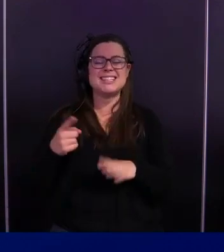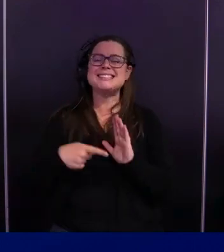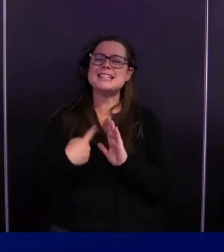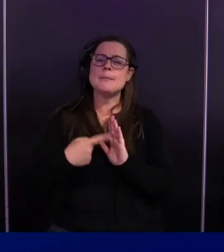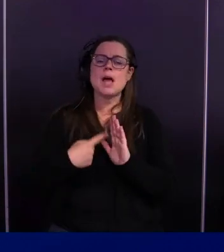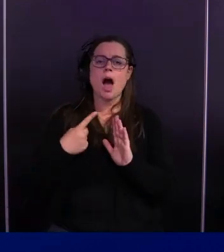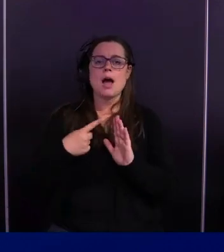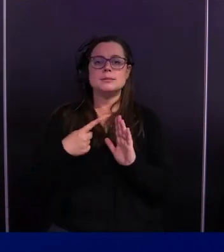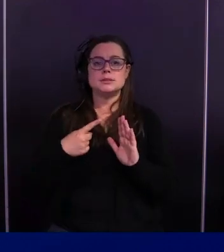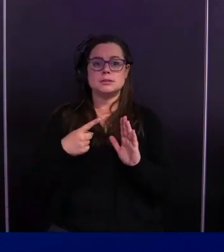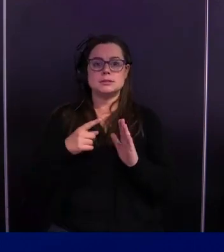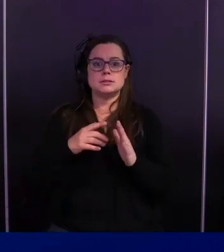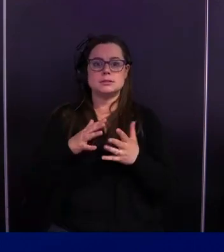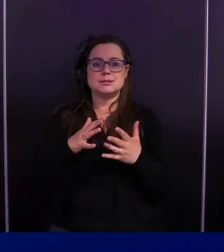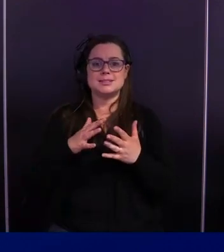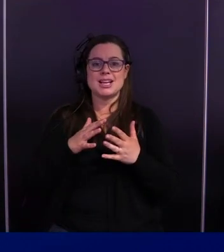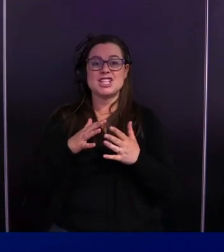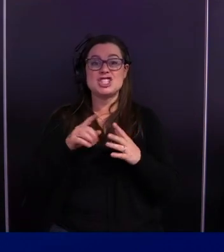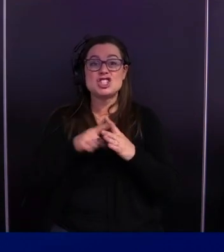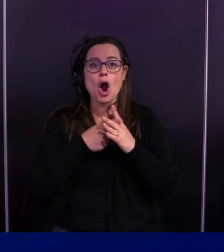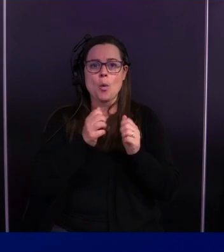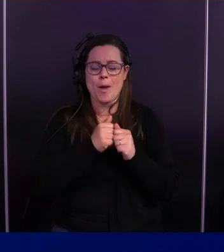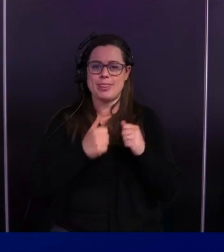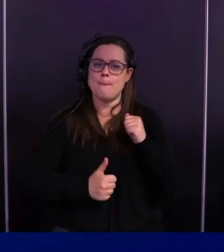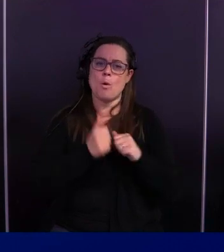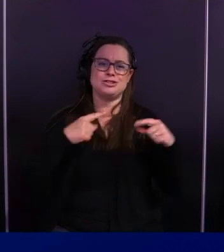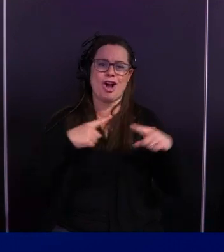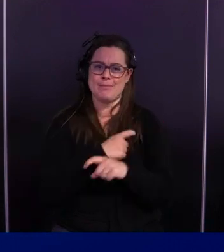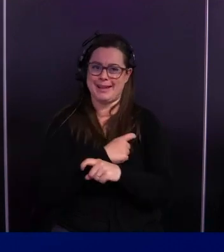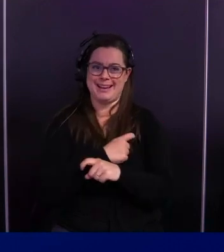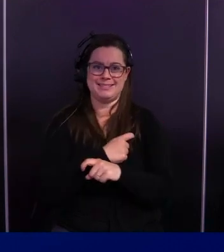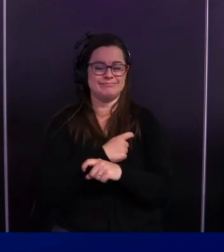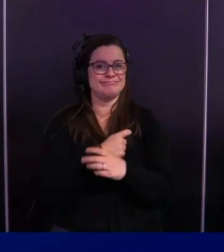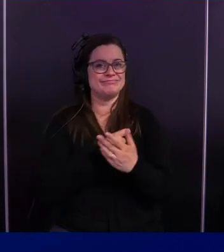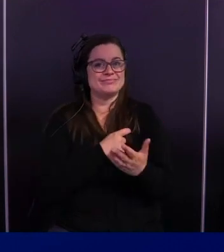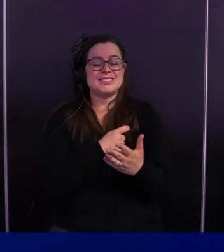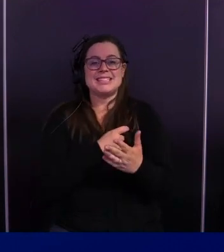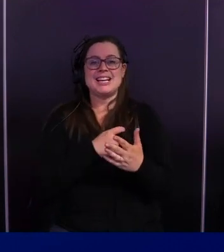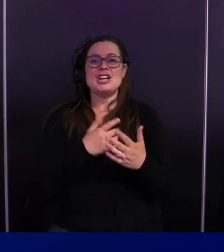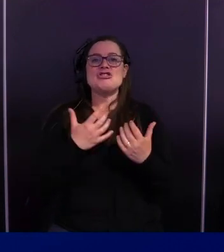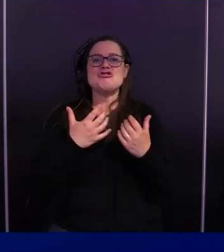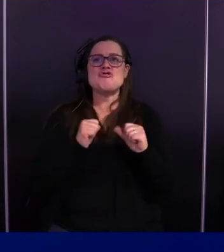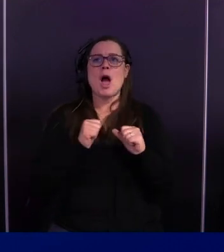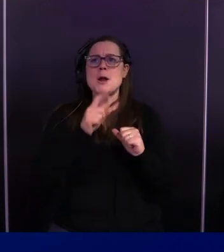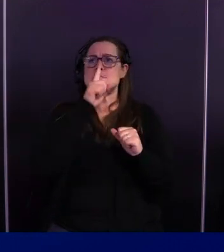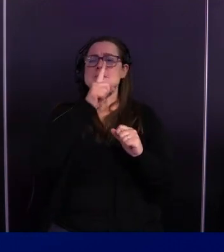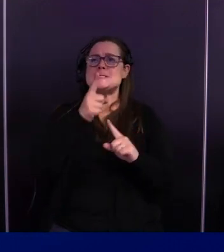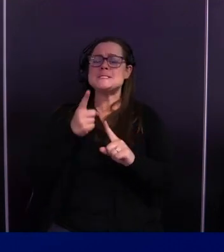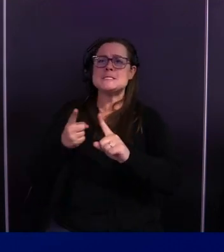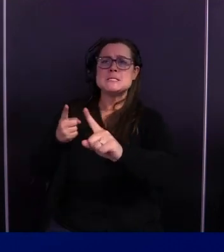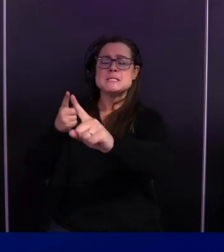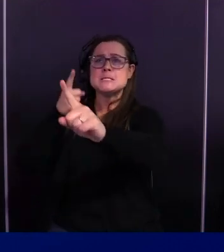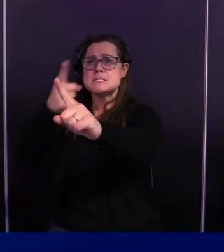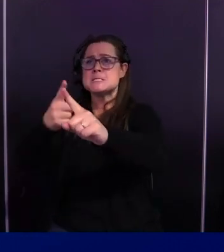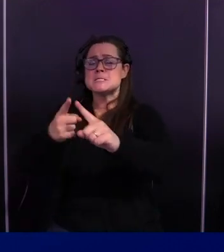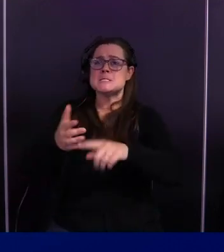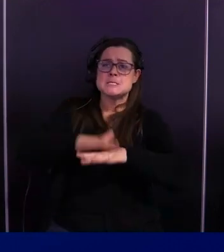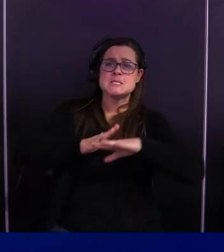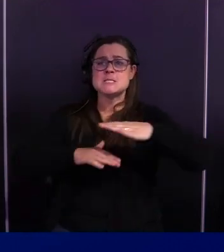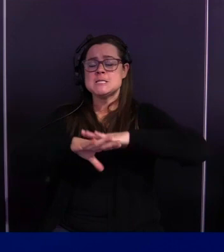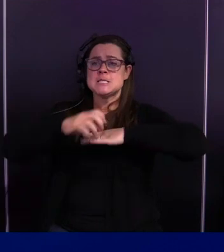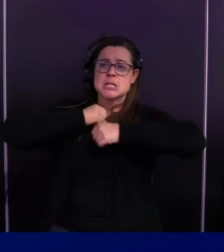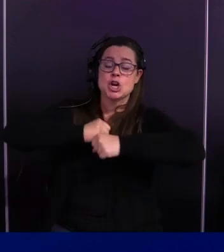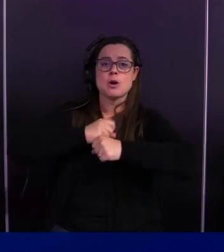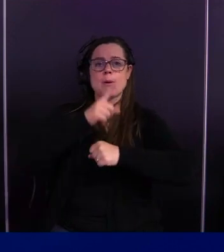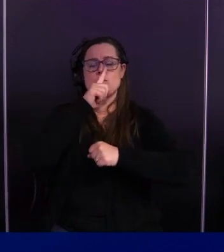to the very complicated steps first, right? They try to go long and do kind of all this stuff. But it's the